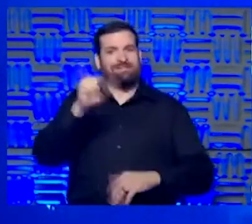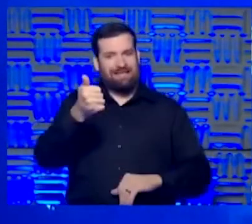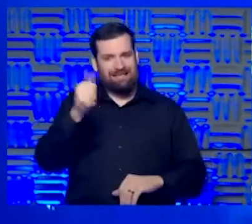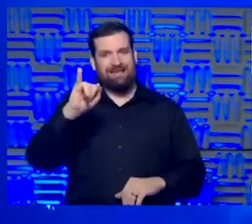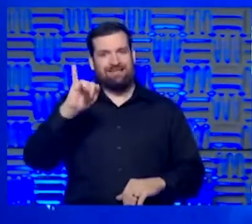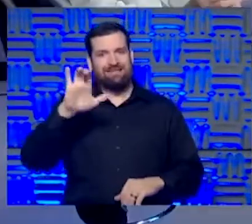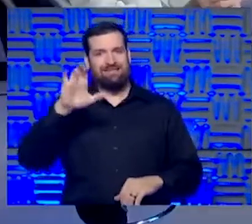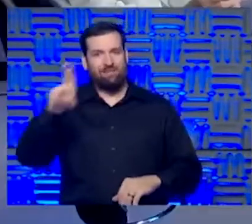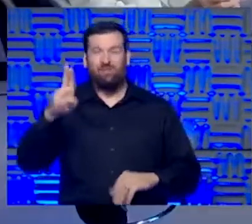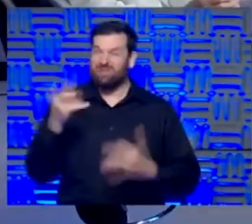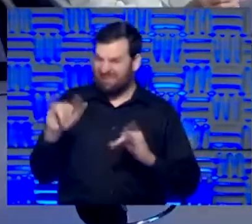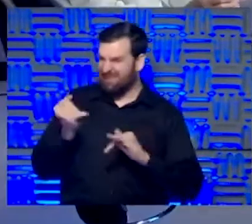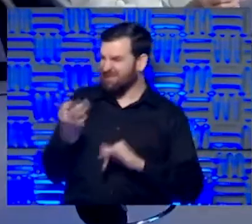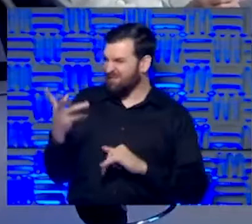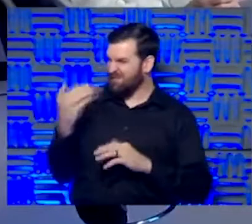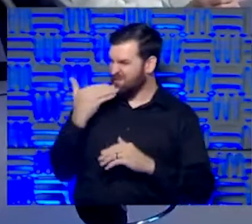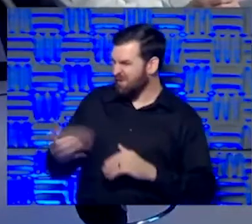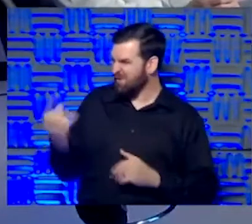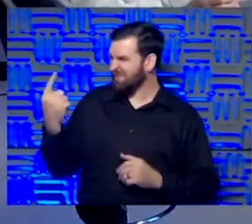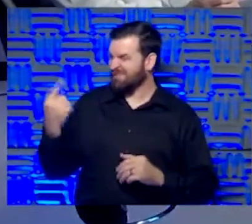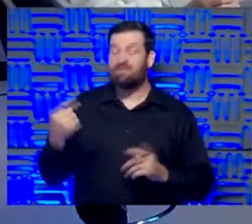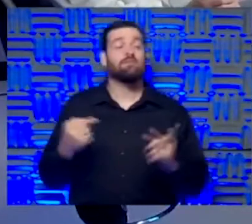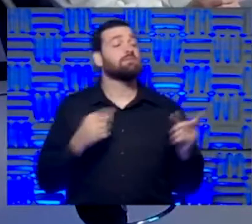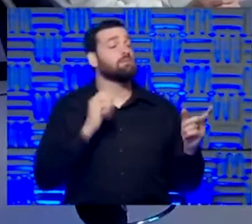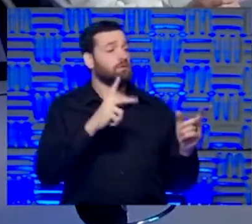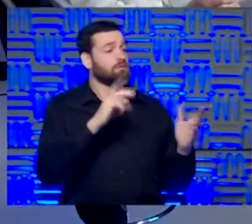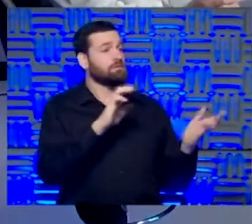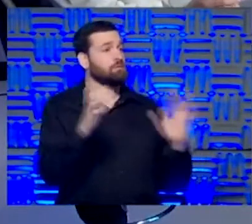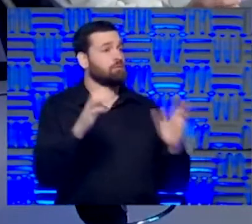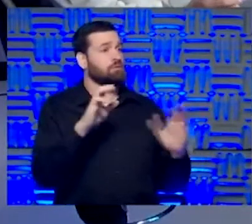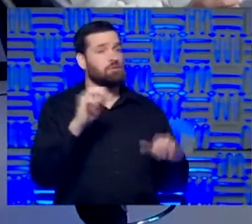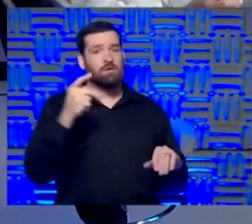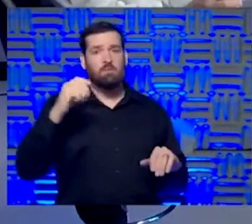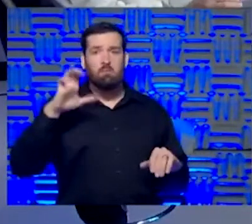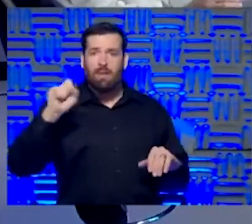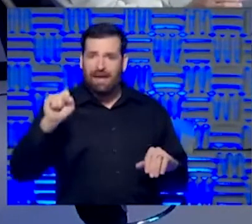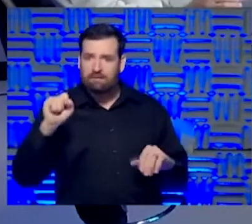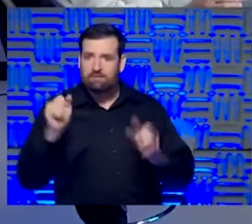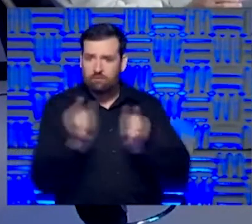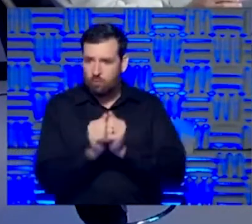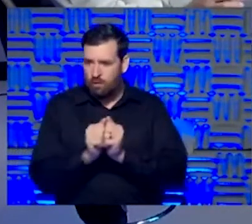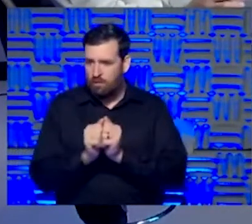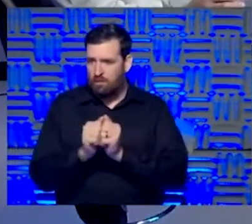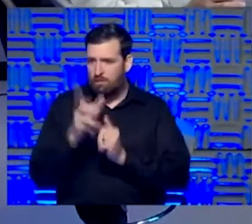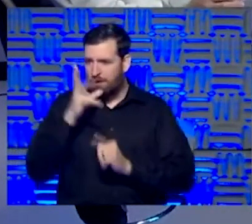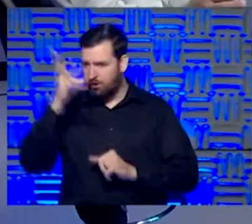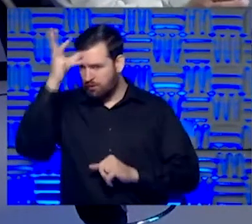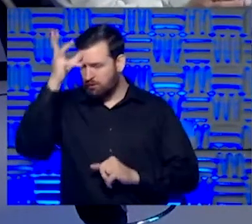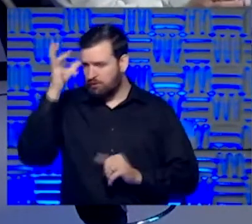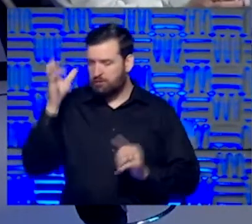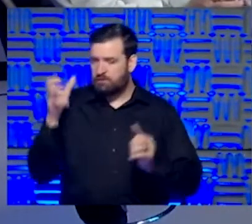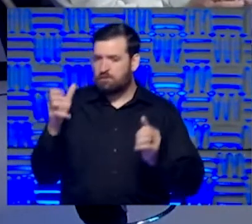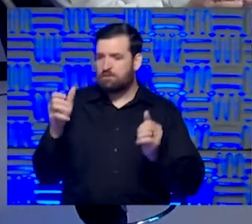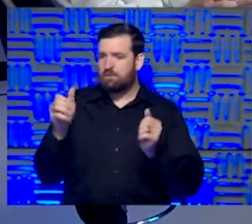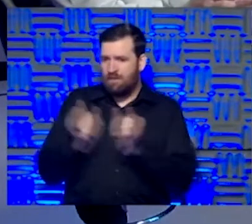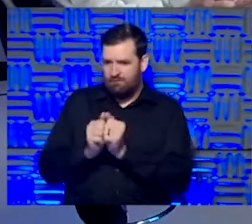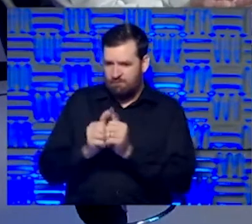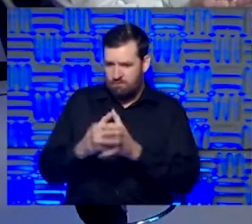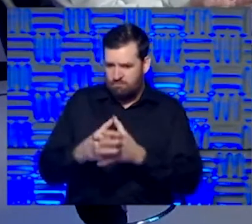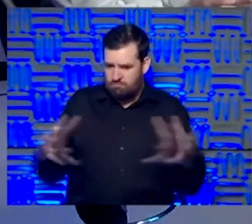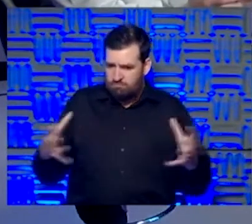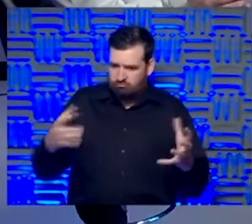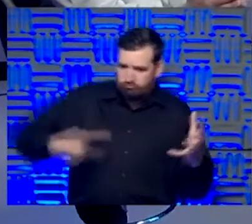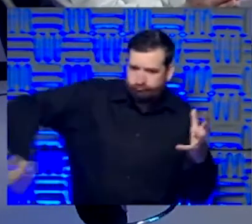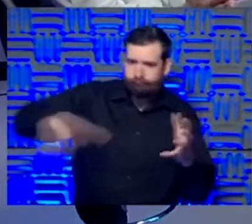still a couple good ones out there. Okay, similar question. Pacts with parents. If I'm going to increase my social bubble, do I need to